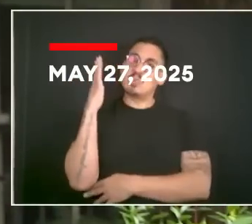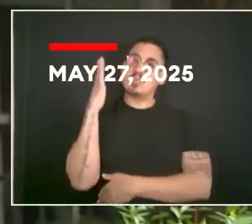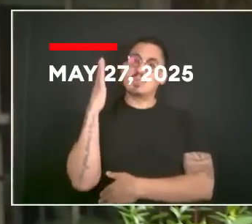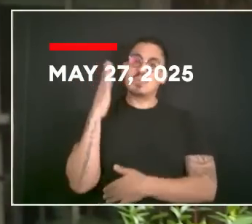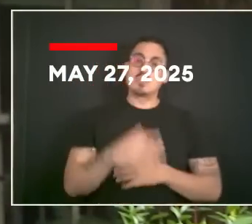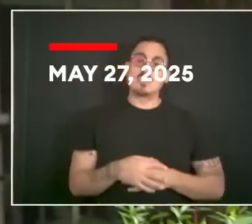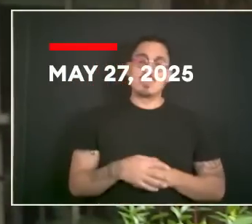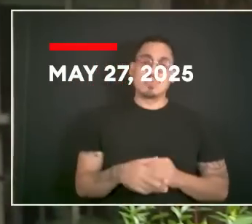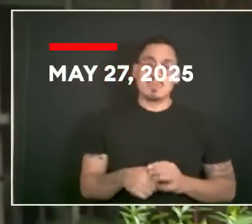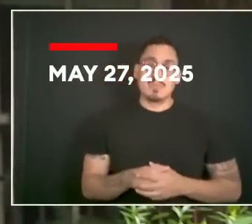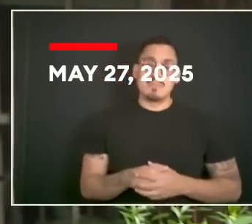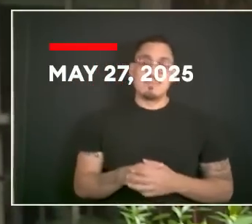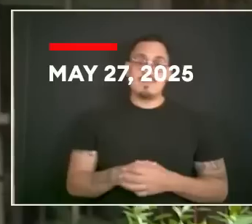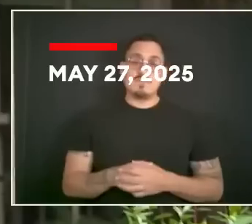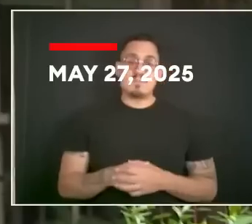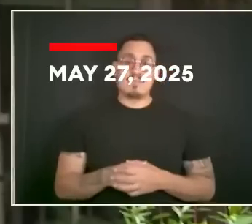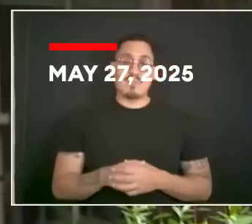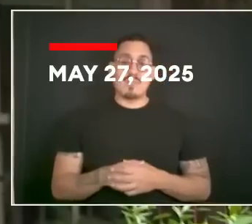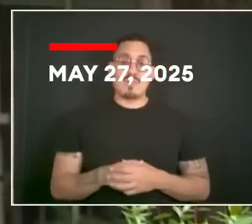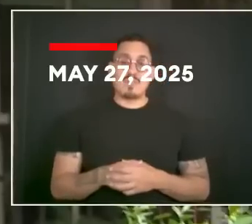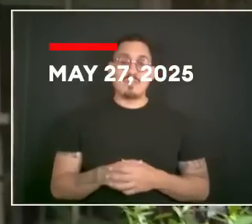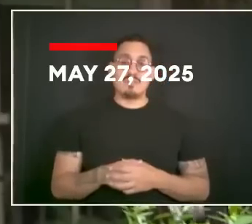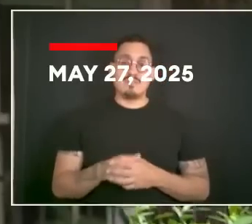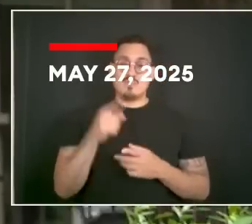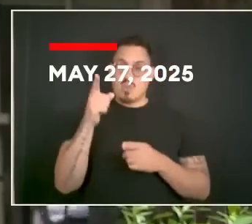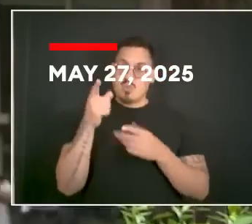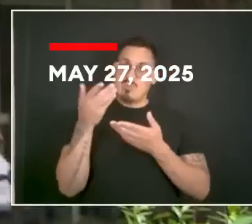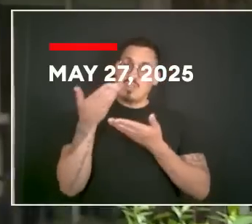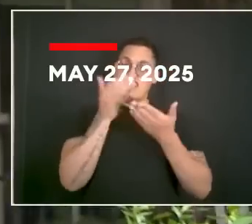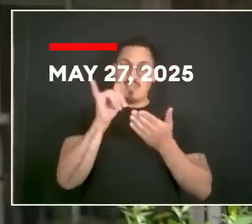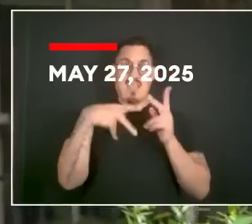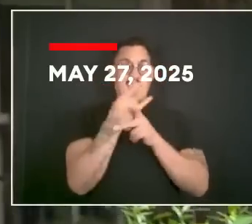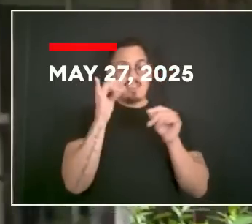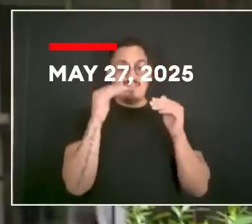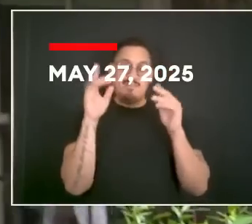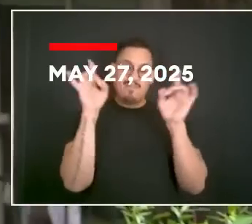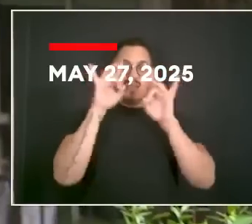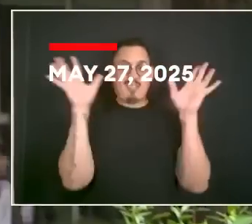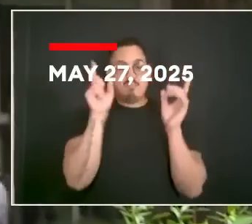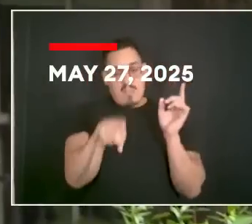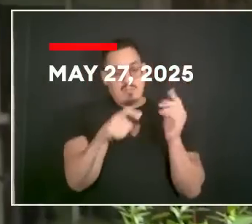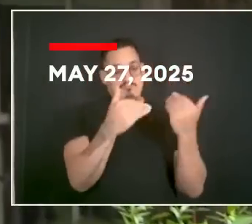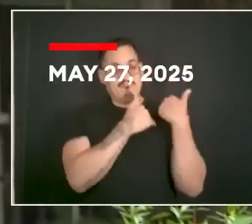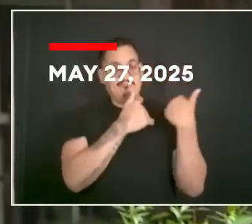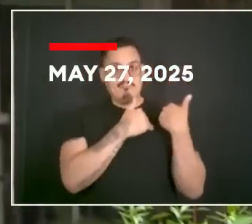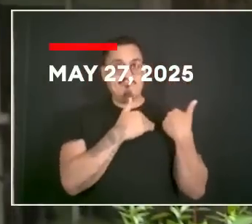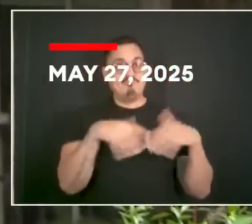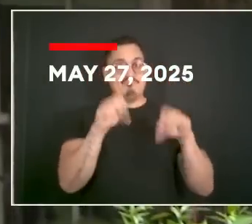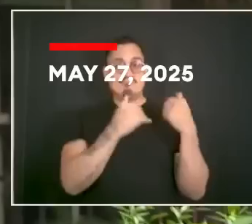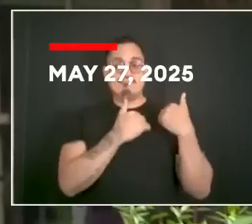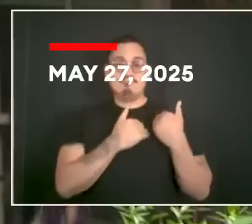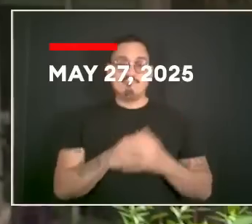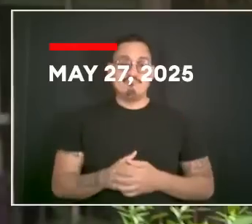you carry that level of violence, you must be held accountable. The second question, Mr. Mayor, the New York City Tourist